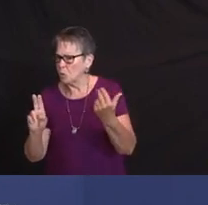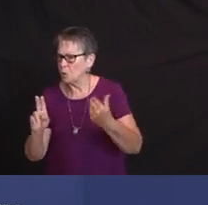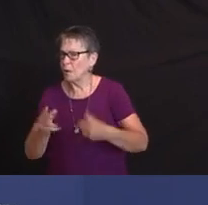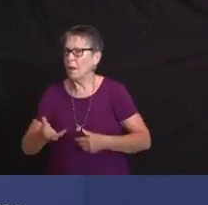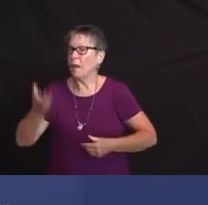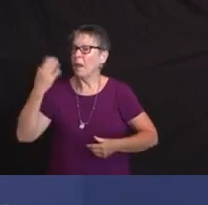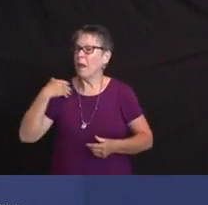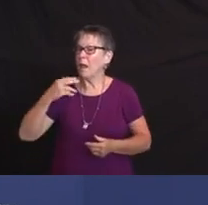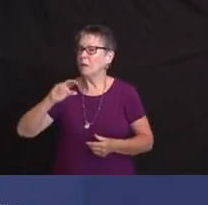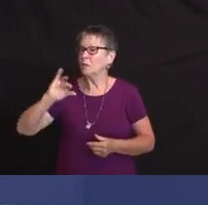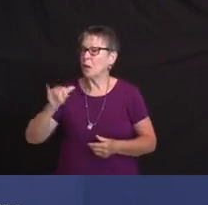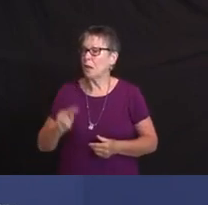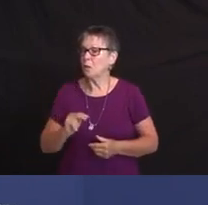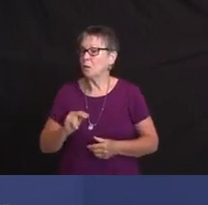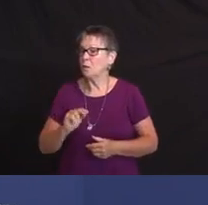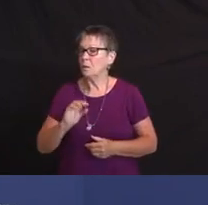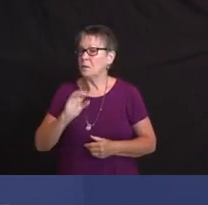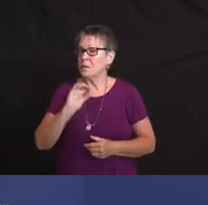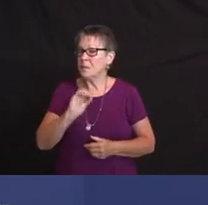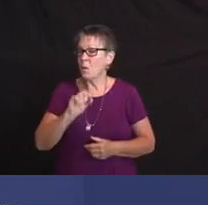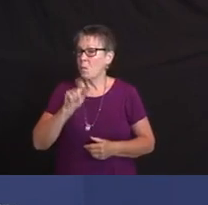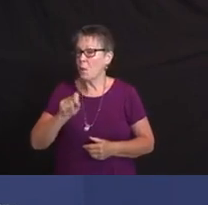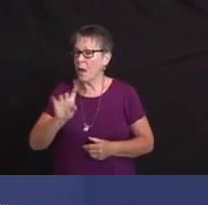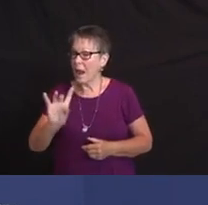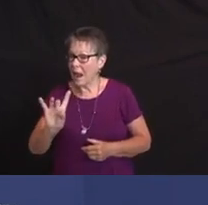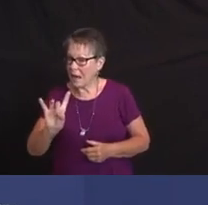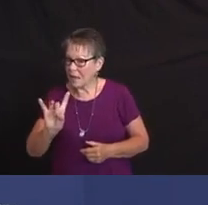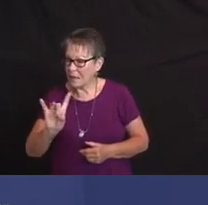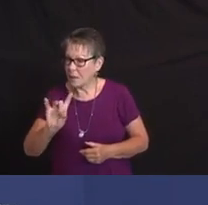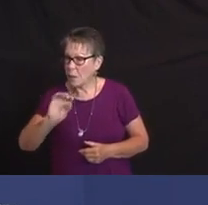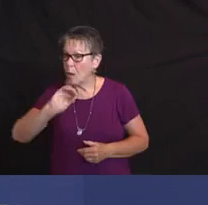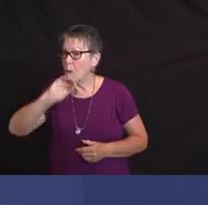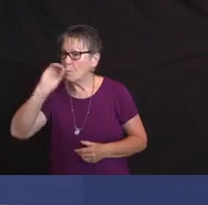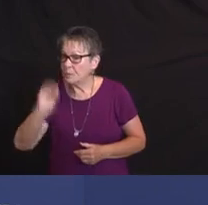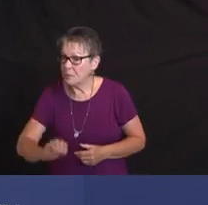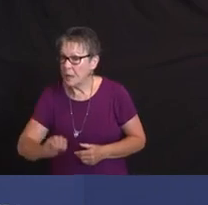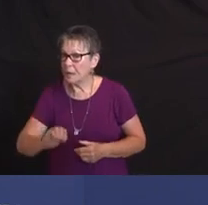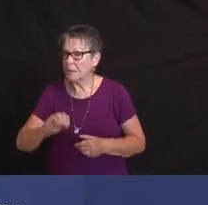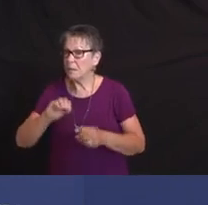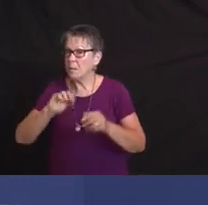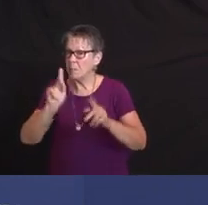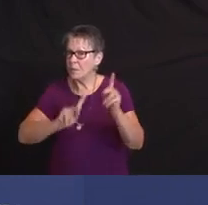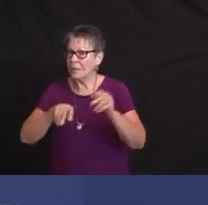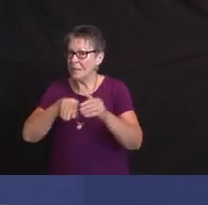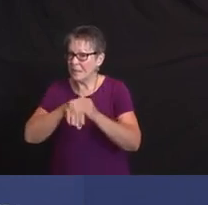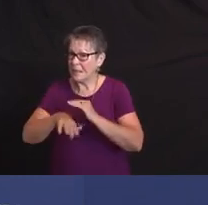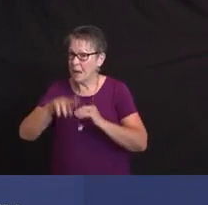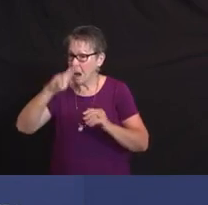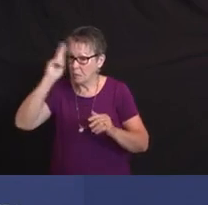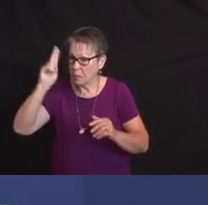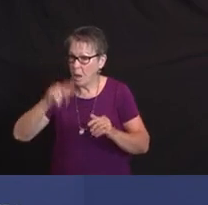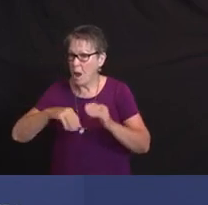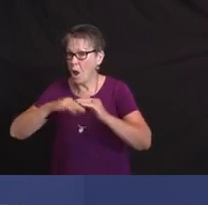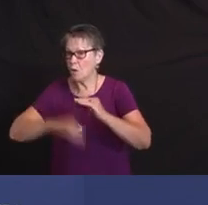0.8% of our admissions to our hospitals were among those under the age of 18. Today,